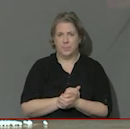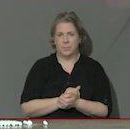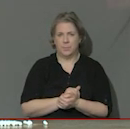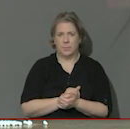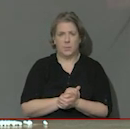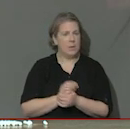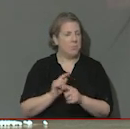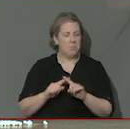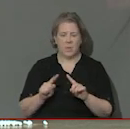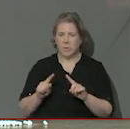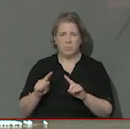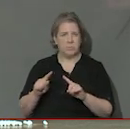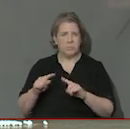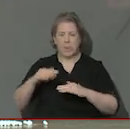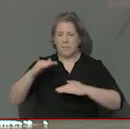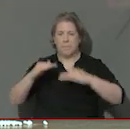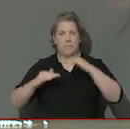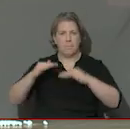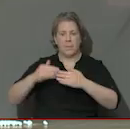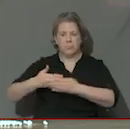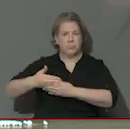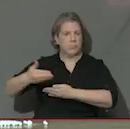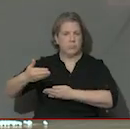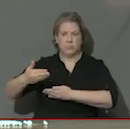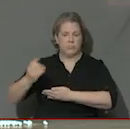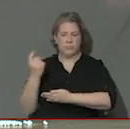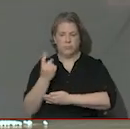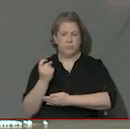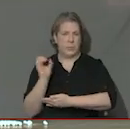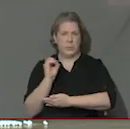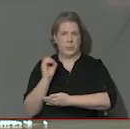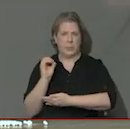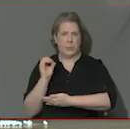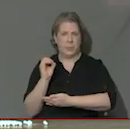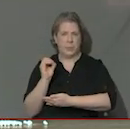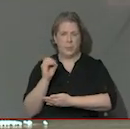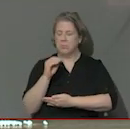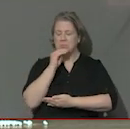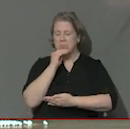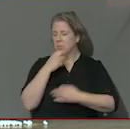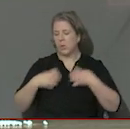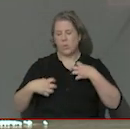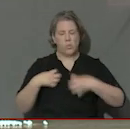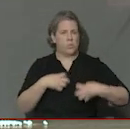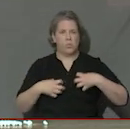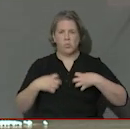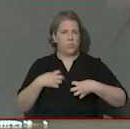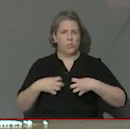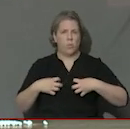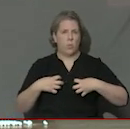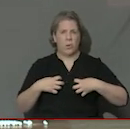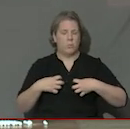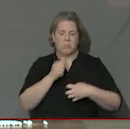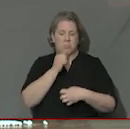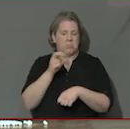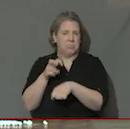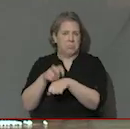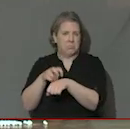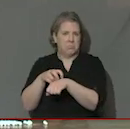But they didn't ask the balance sheet, the creditors note, so we don't worry about that outstanding figure. All right.